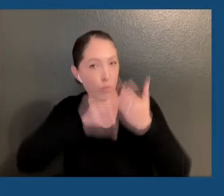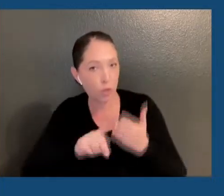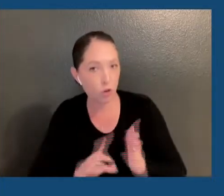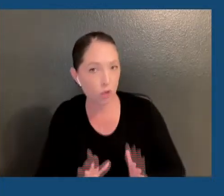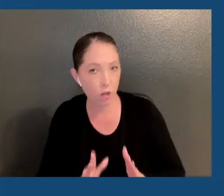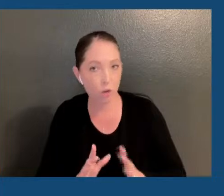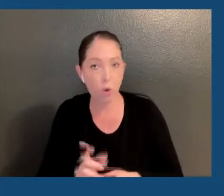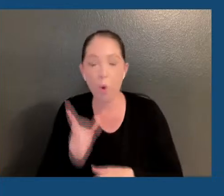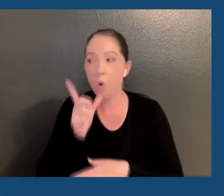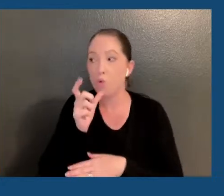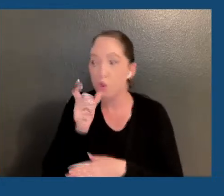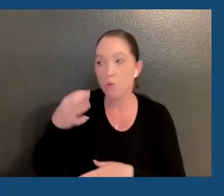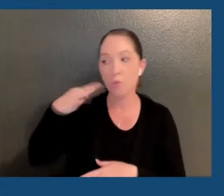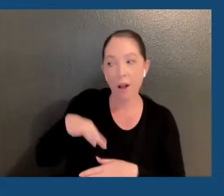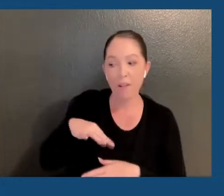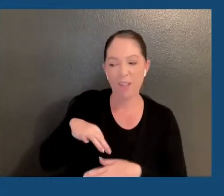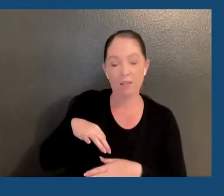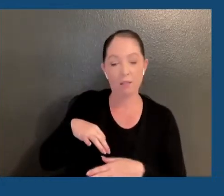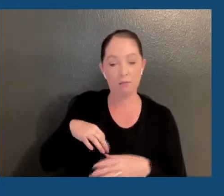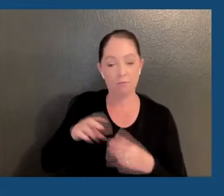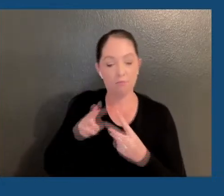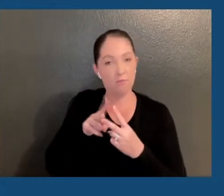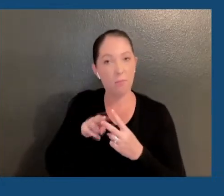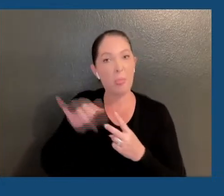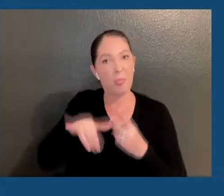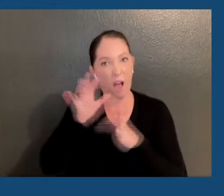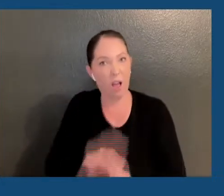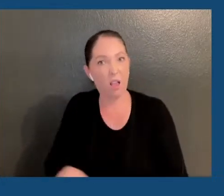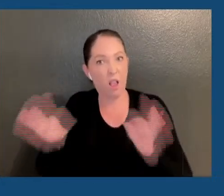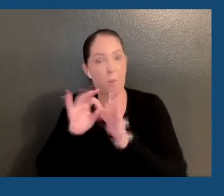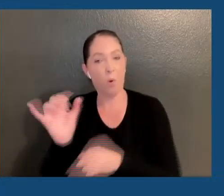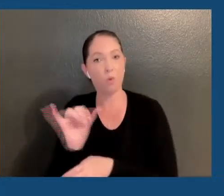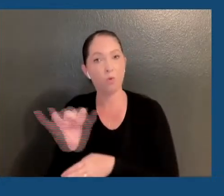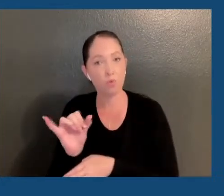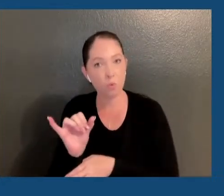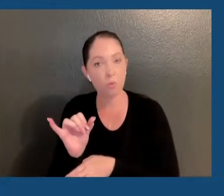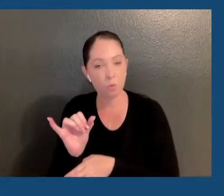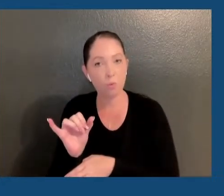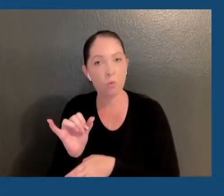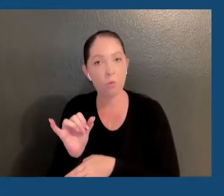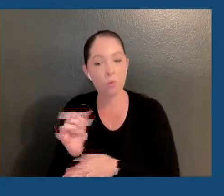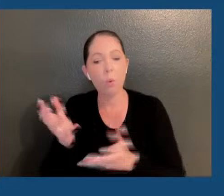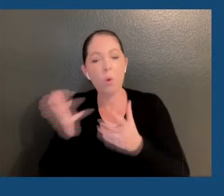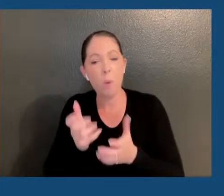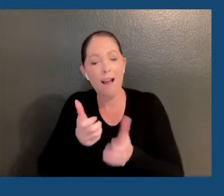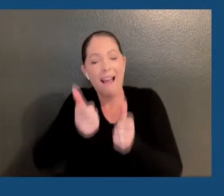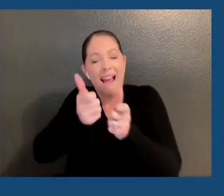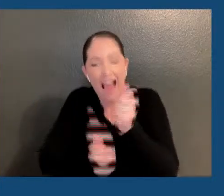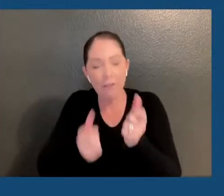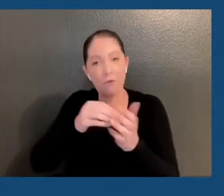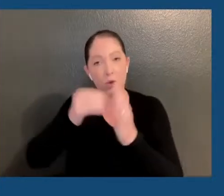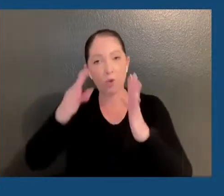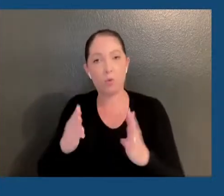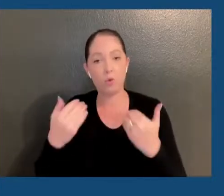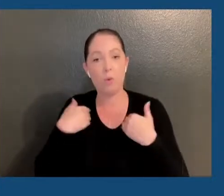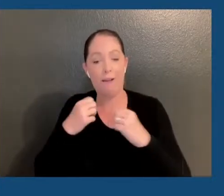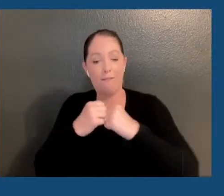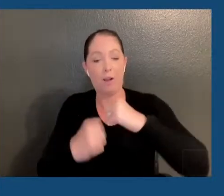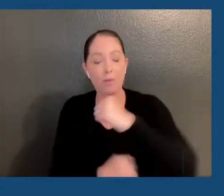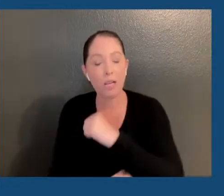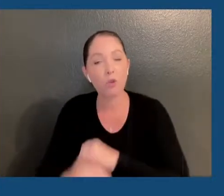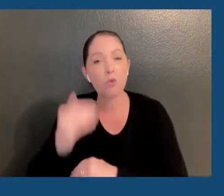research also matters a great deal. By ensuring every student has foundational knowledge in